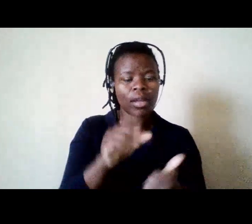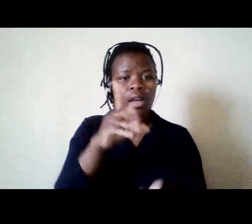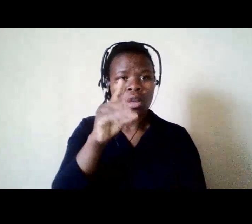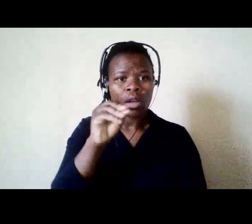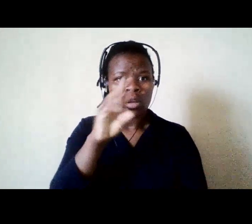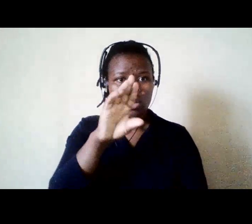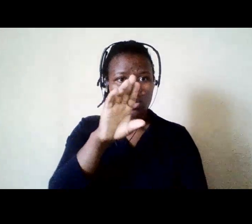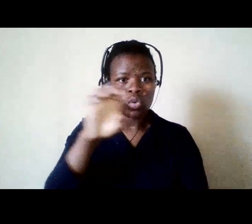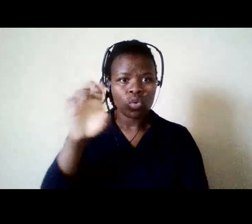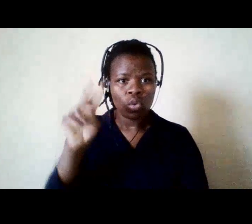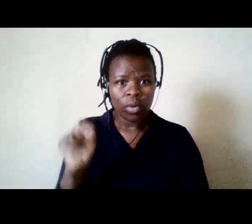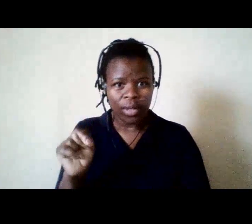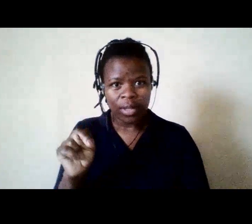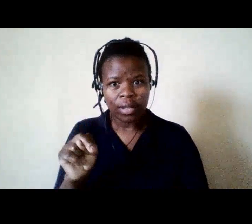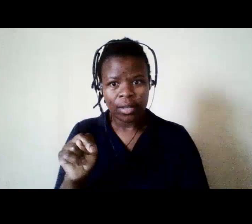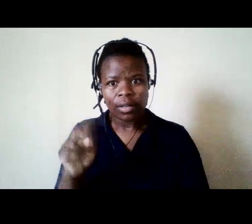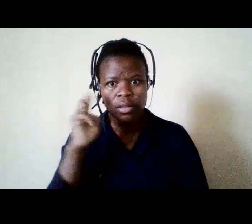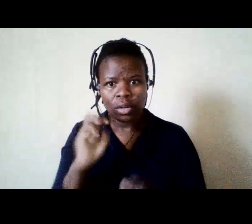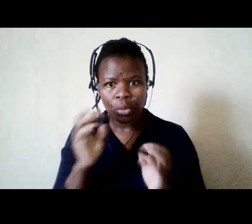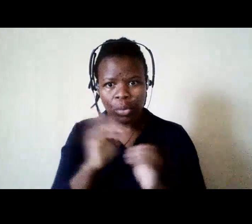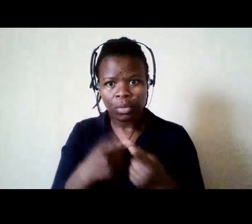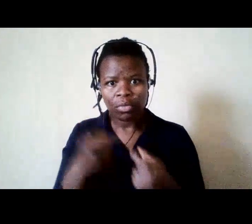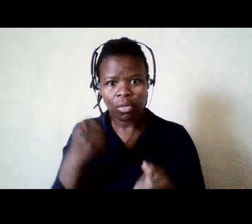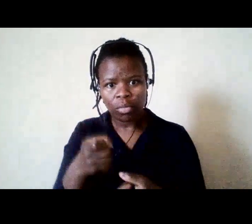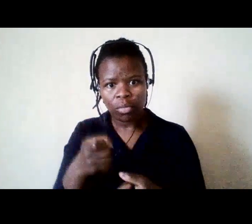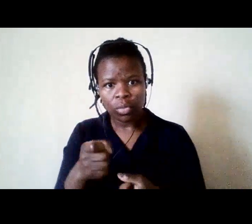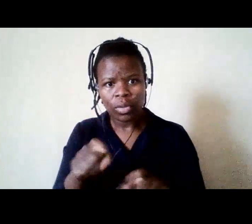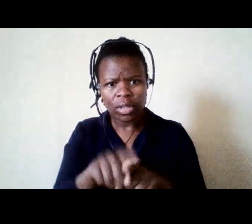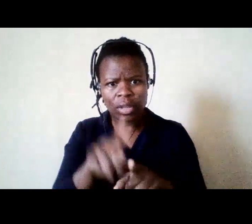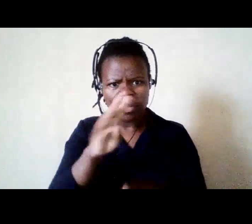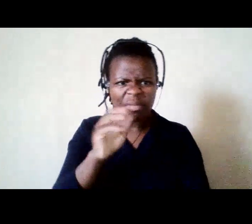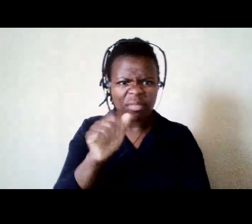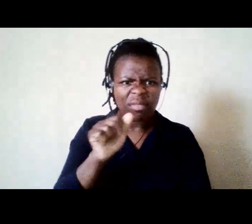heard from you. Has Mandisa said anything?